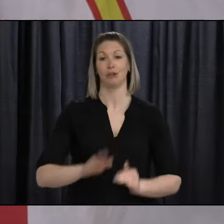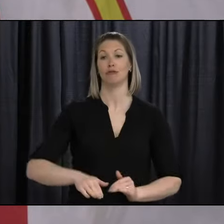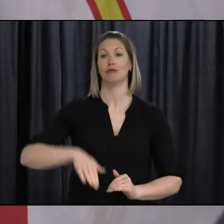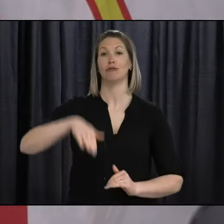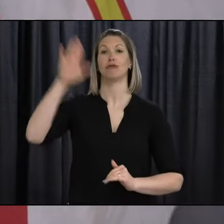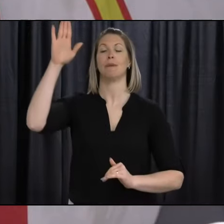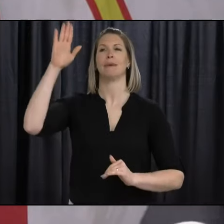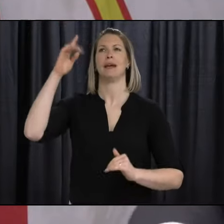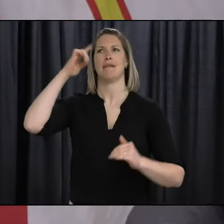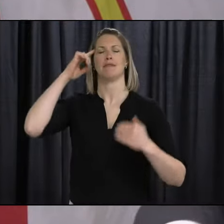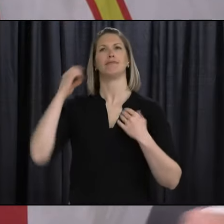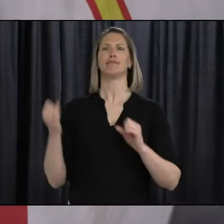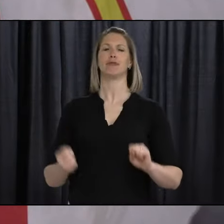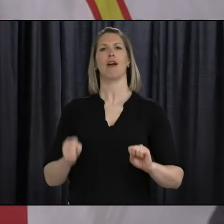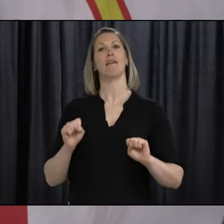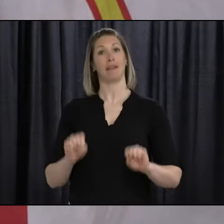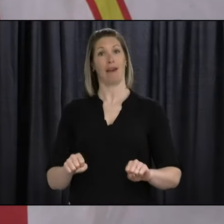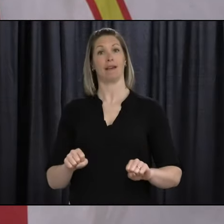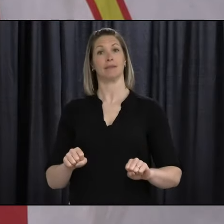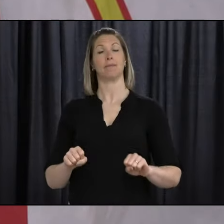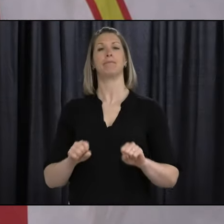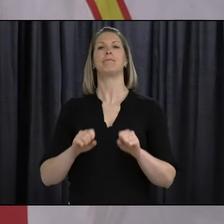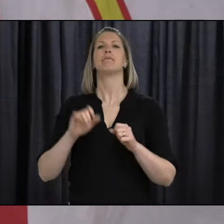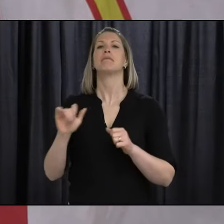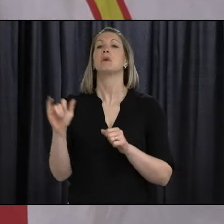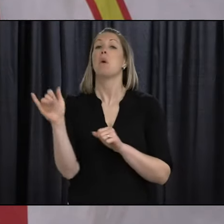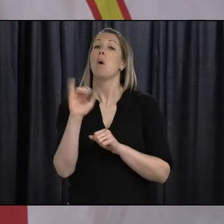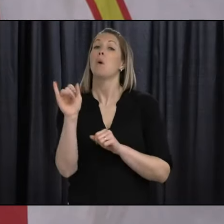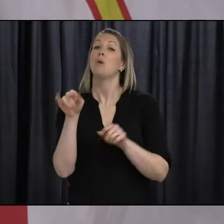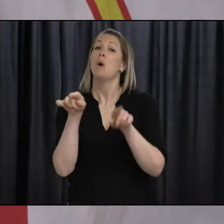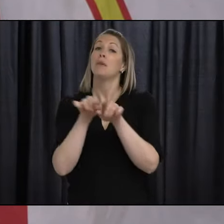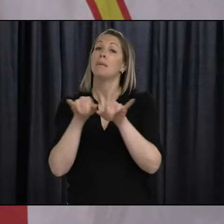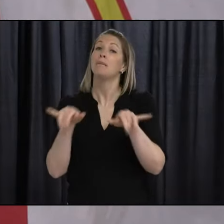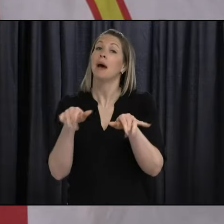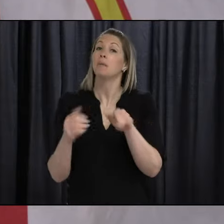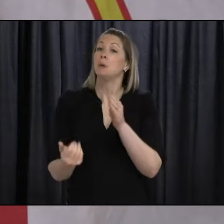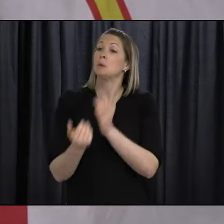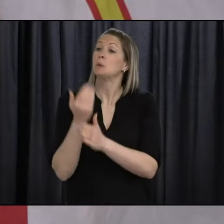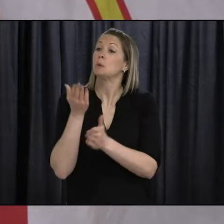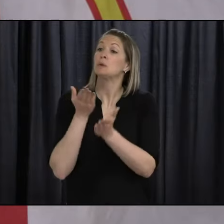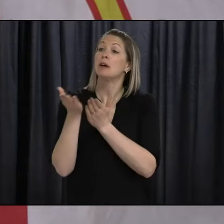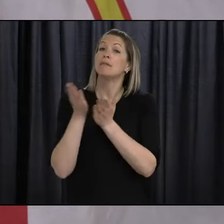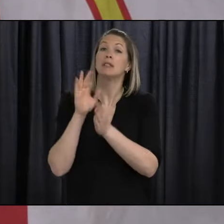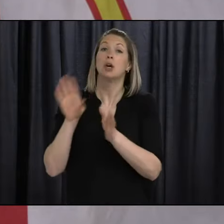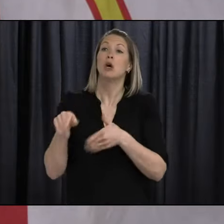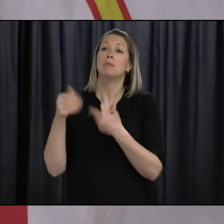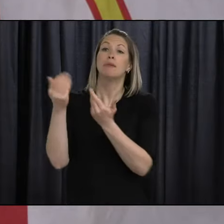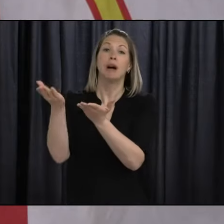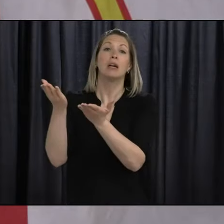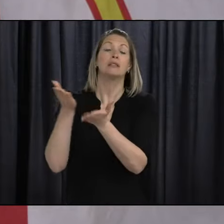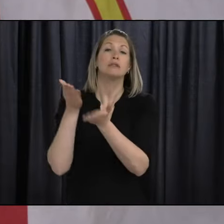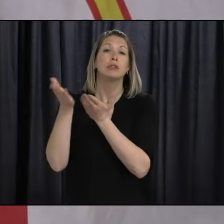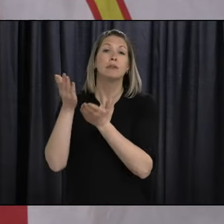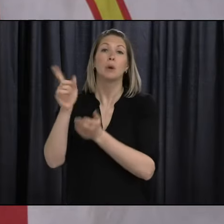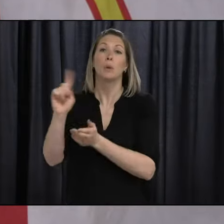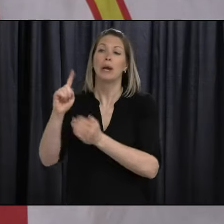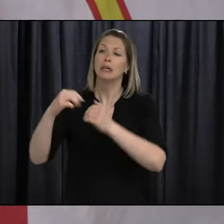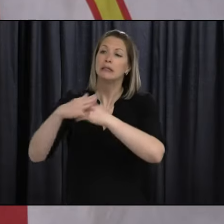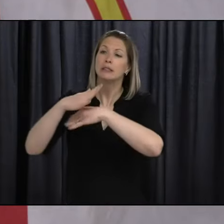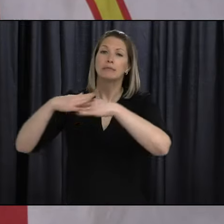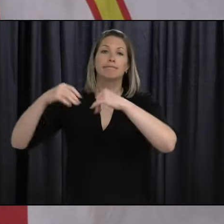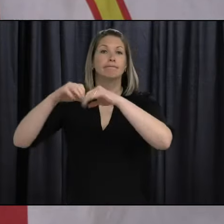wellness goals in Indigenous communities. So we do this by making sure that the initiatives and programs are culturally relevant,